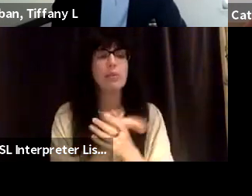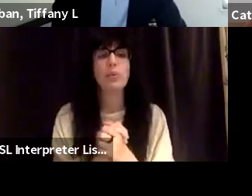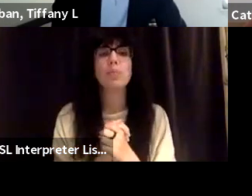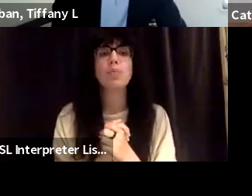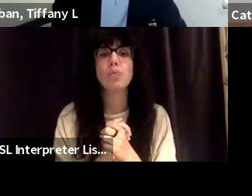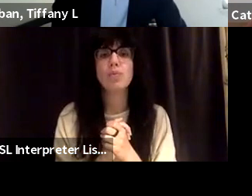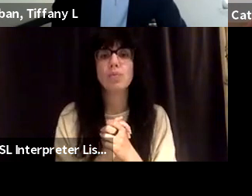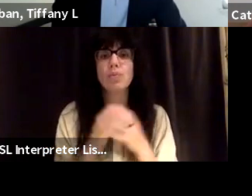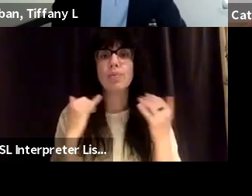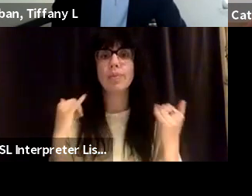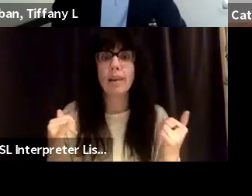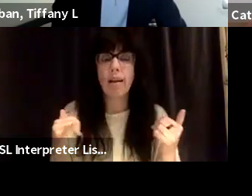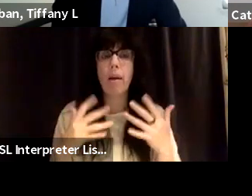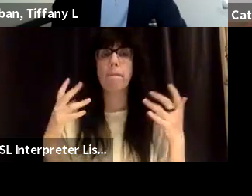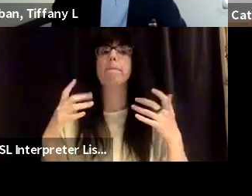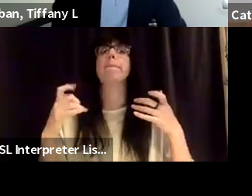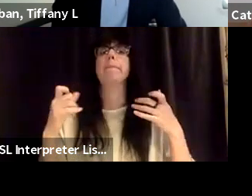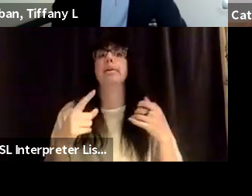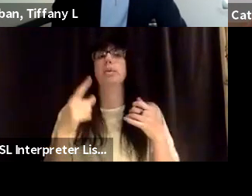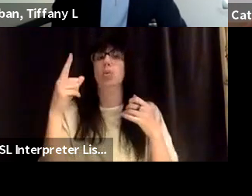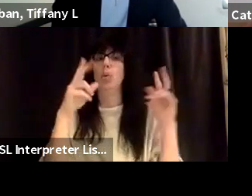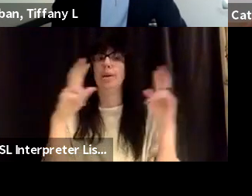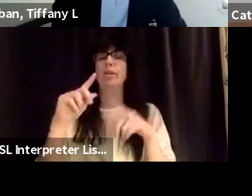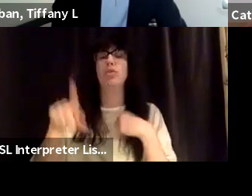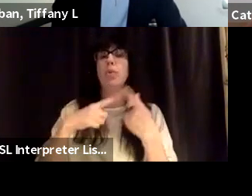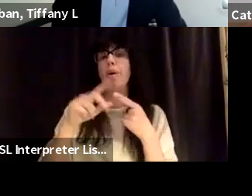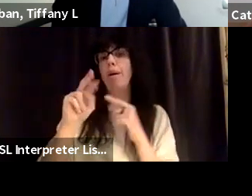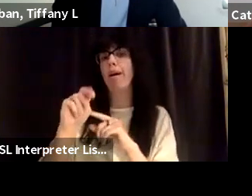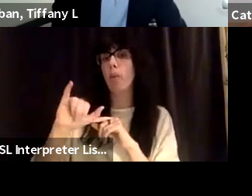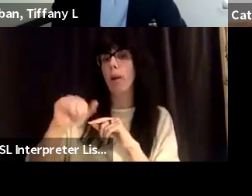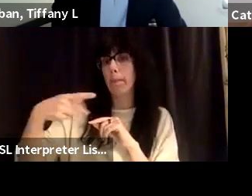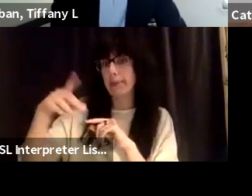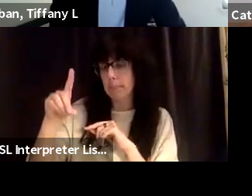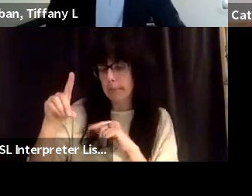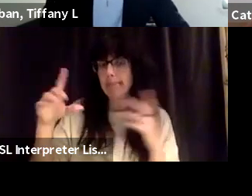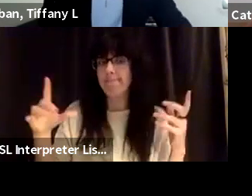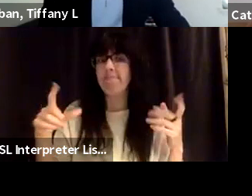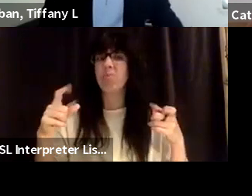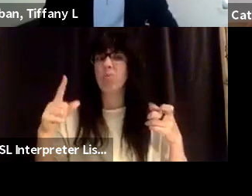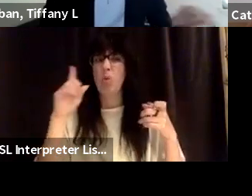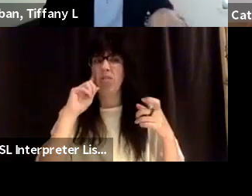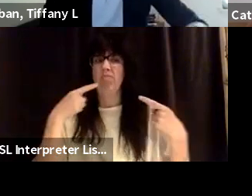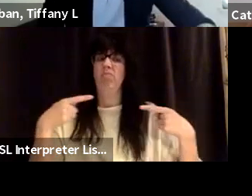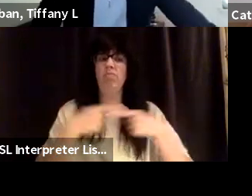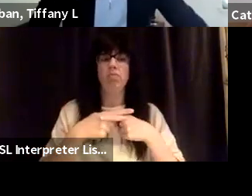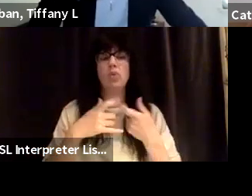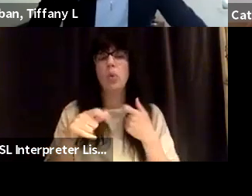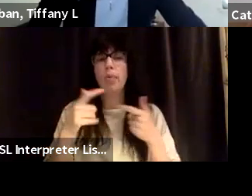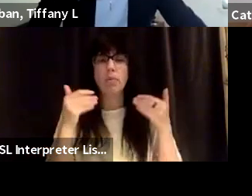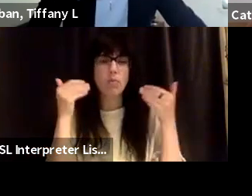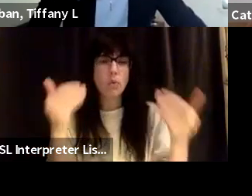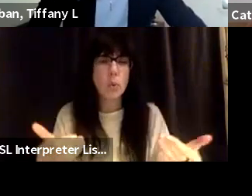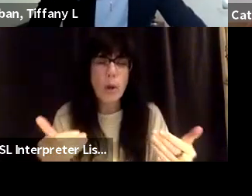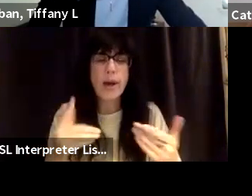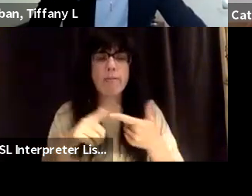the most contentious issue here really, I think, is about the NYPD. So if you guys don't mind, let's jump into that and talk about